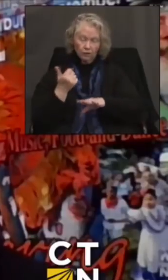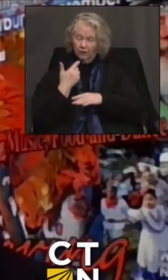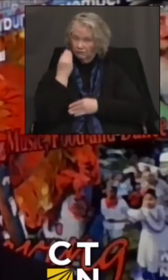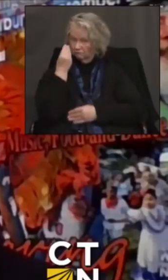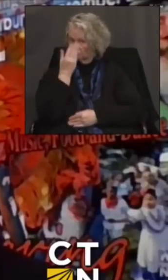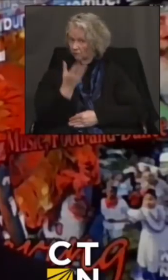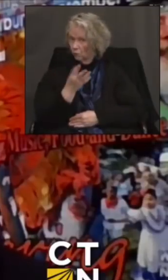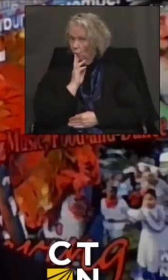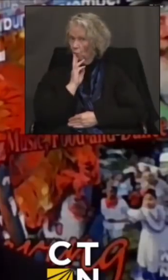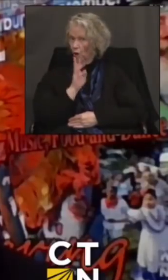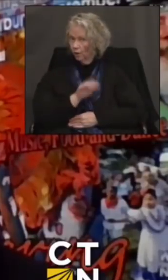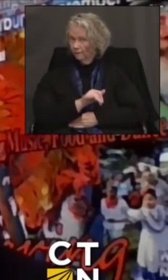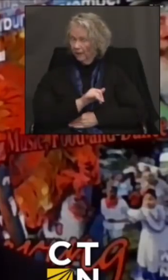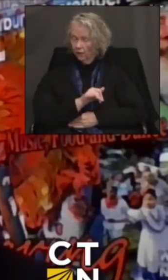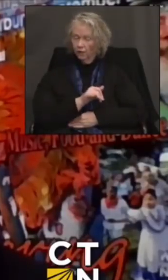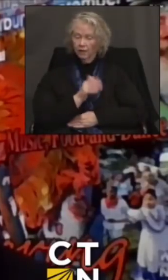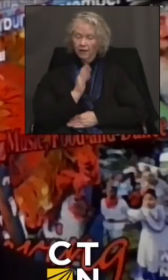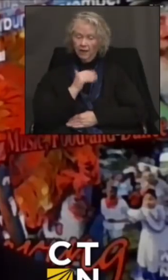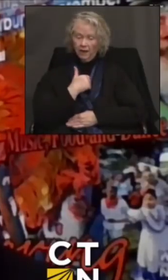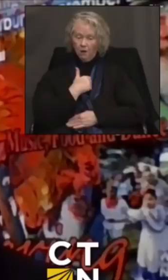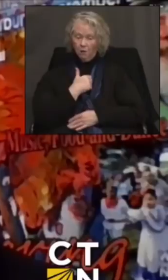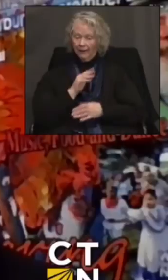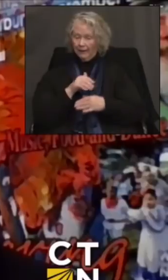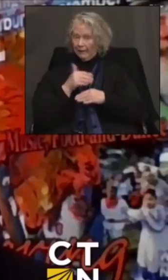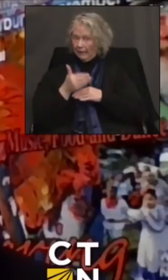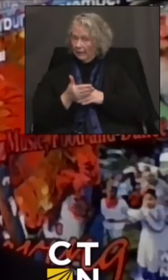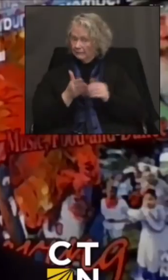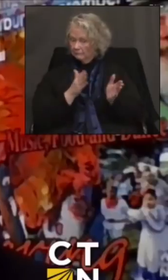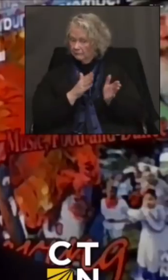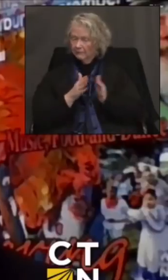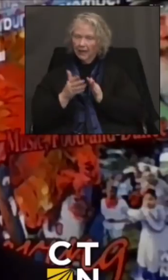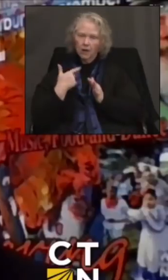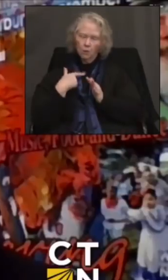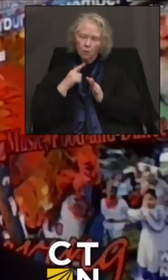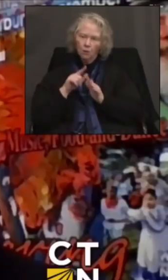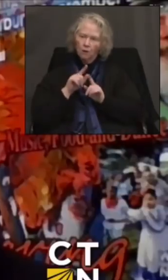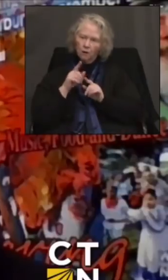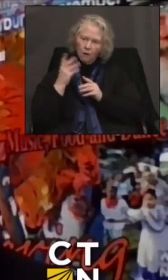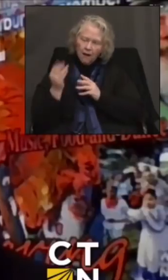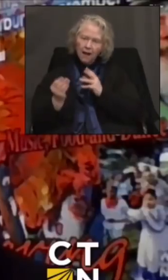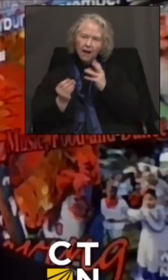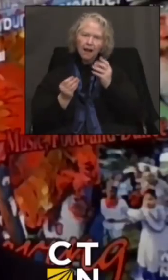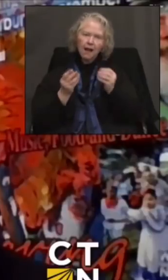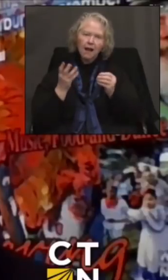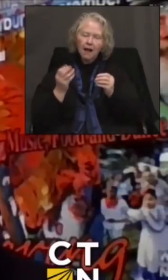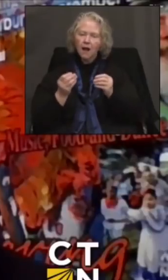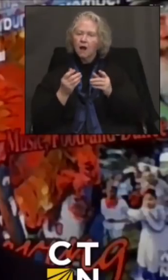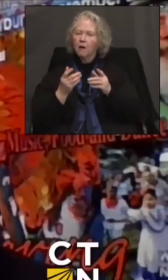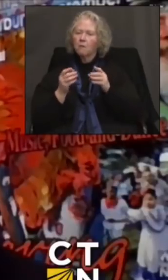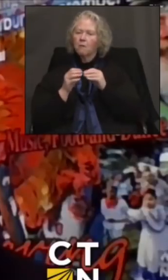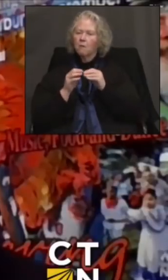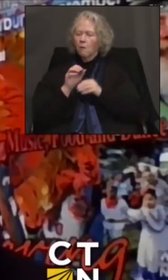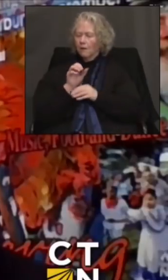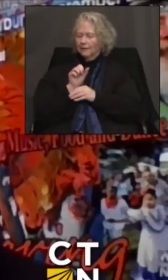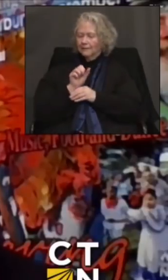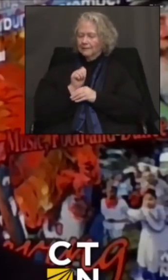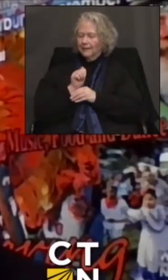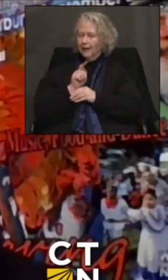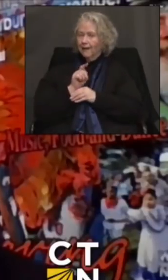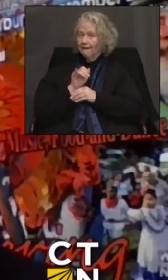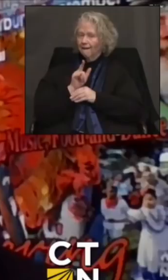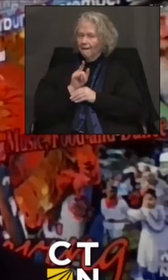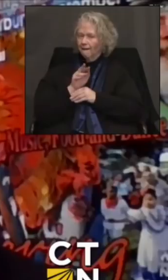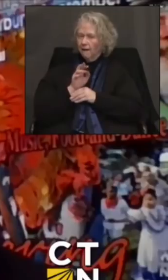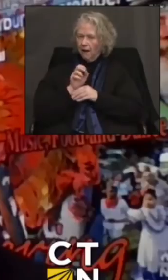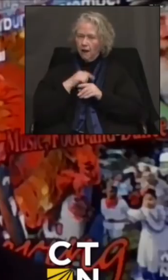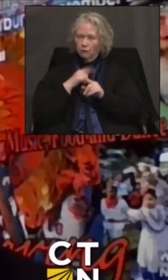Waterbury, the next steps for us is basically going out, expanding our satellite operations, number one. And number two,